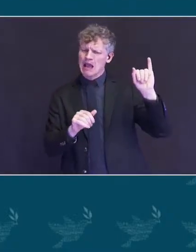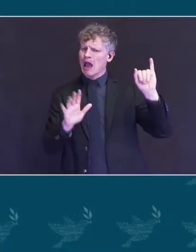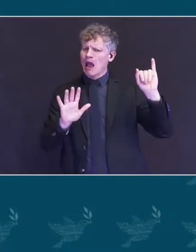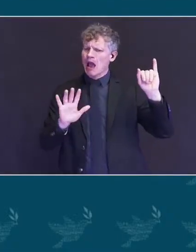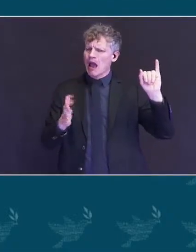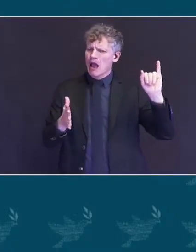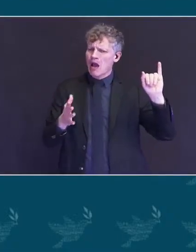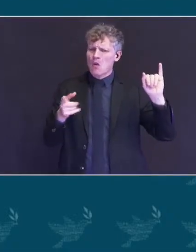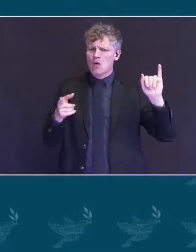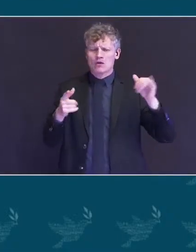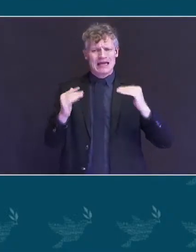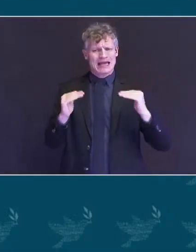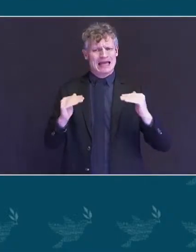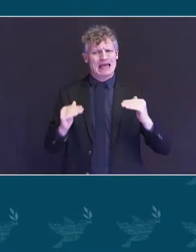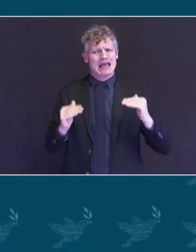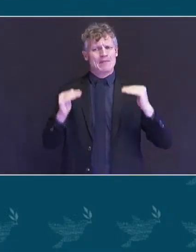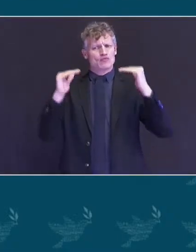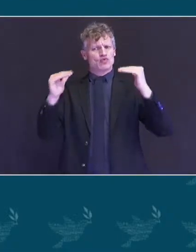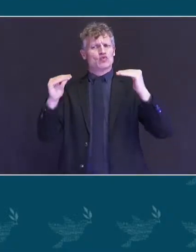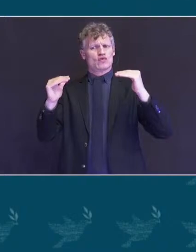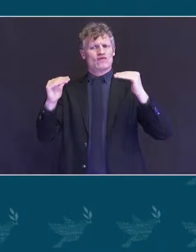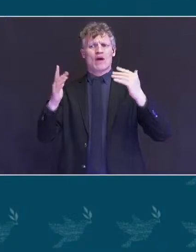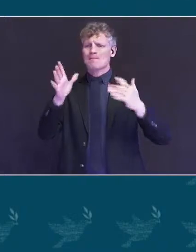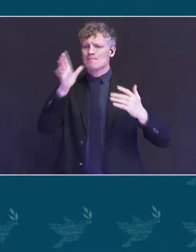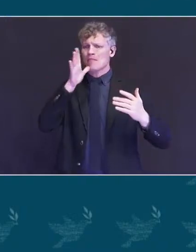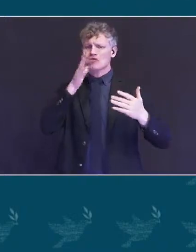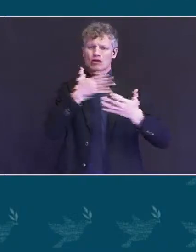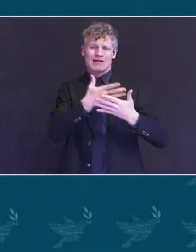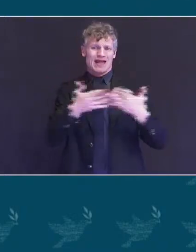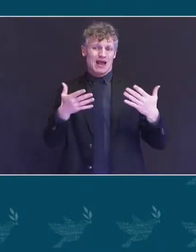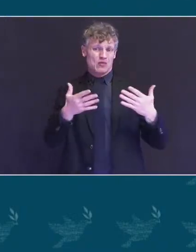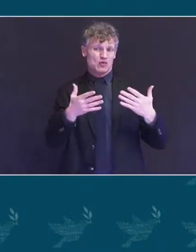sustainable improvements in mother language learning?